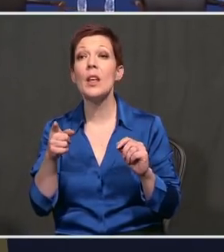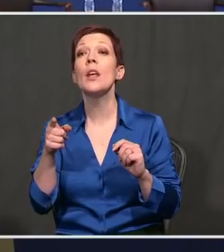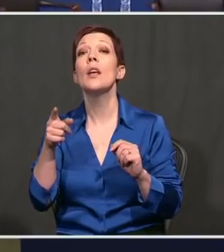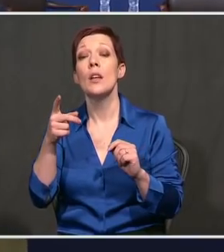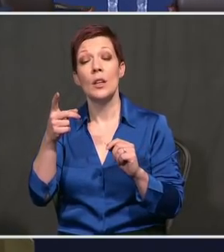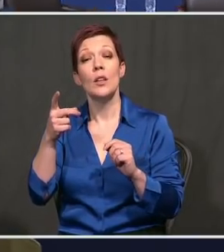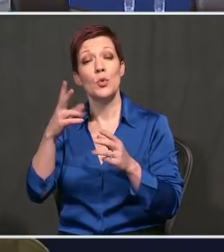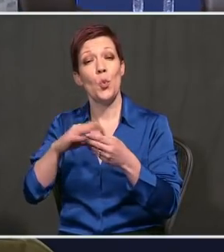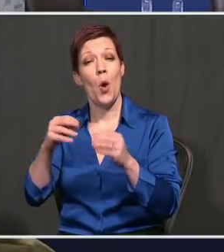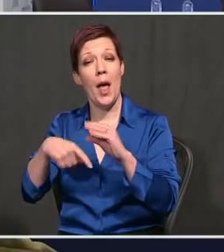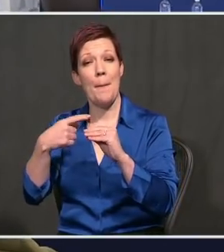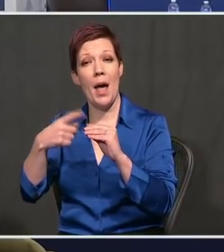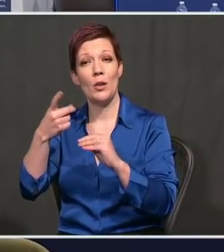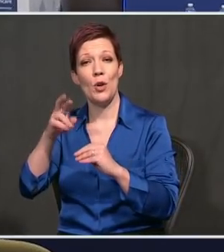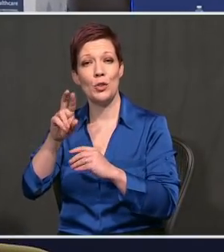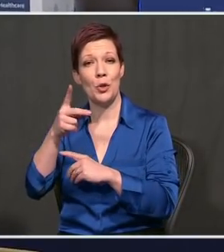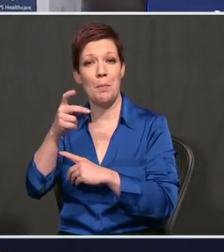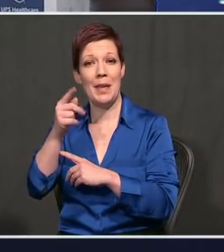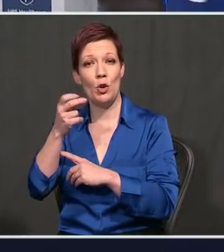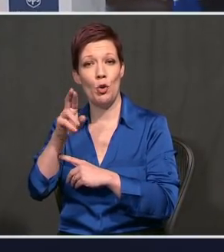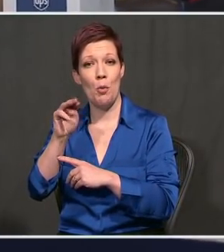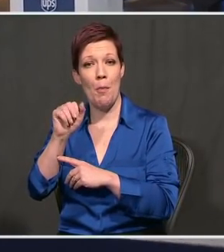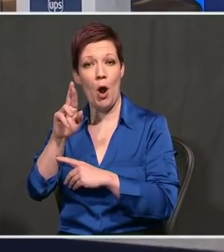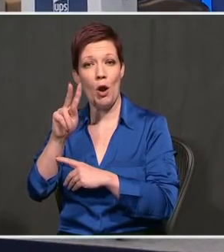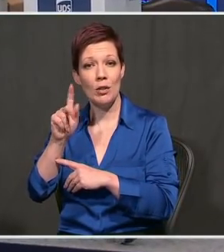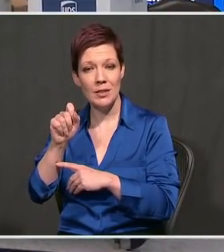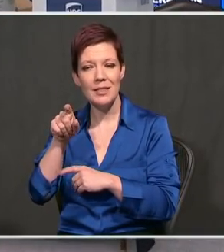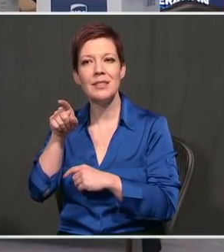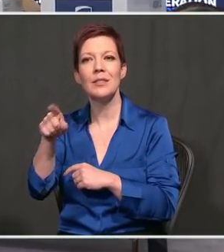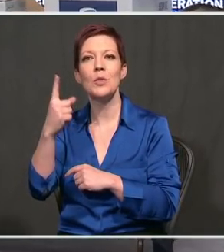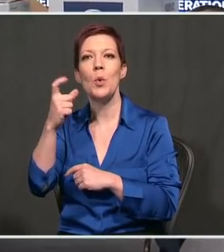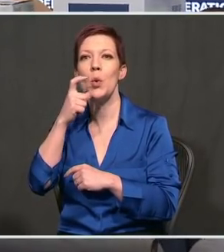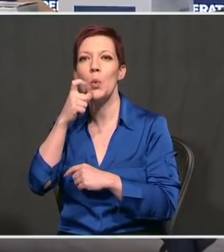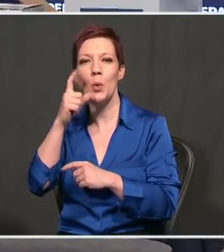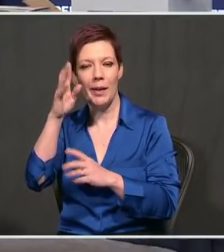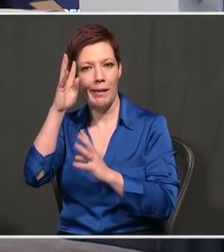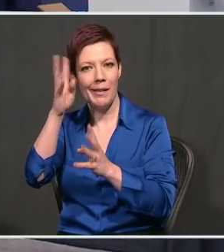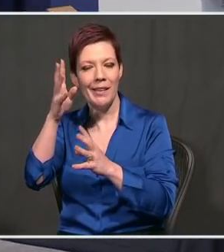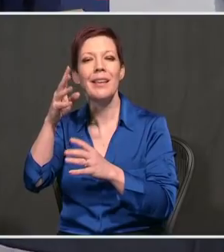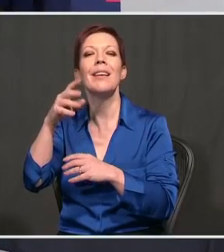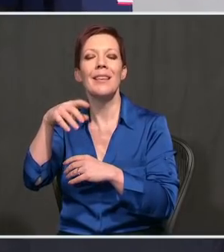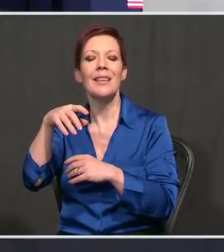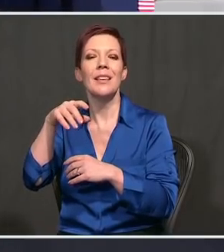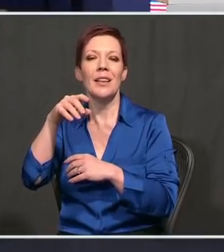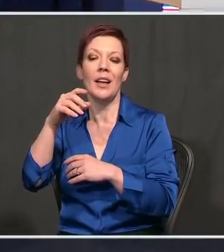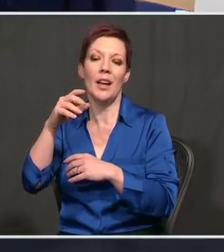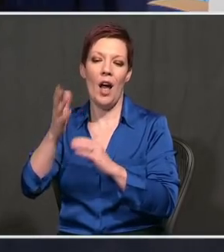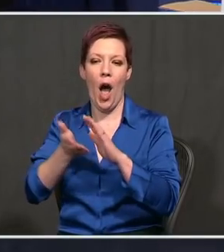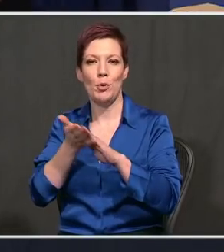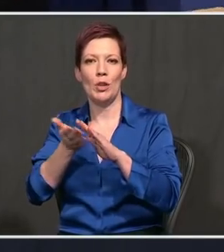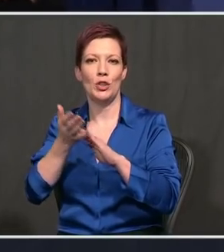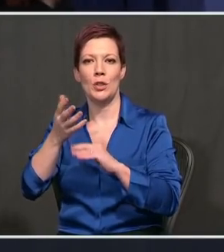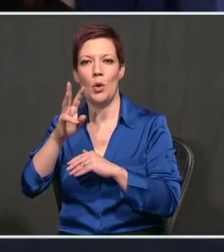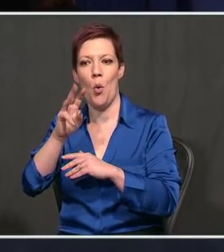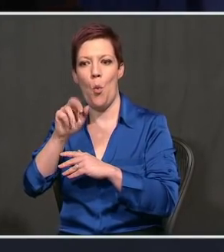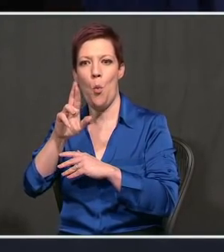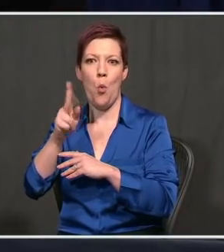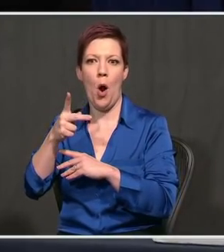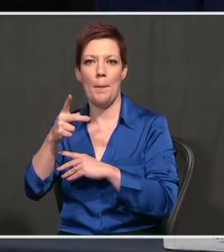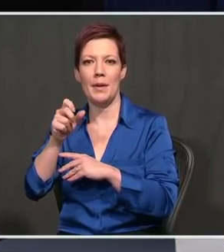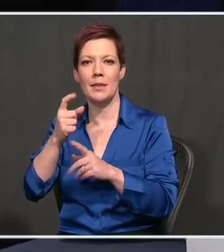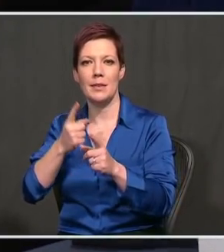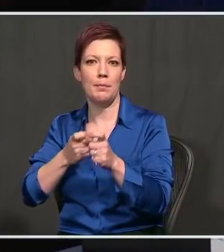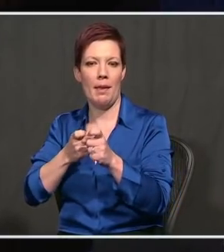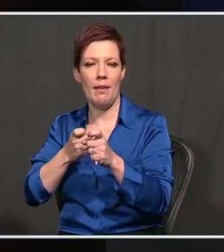Peter Marks. Little known fact, he's actually the one who coined the term Operation Warp Speed so many months ago, and was actually